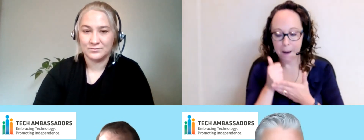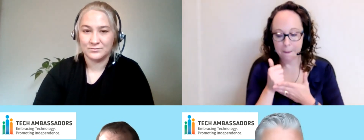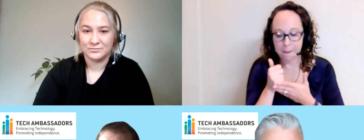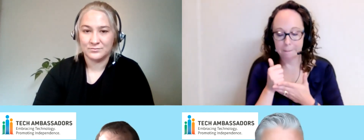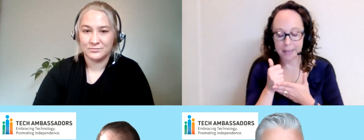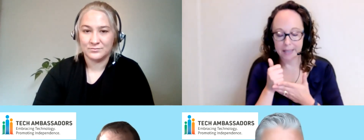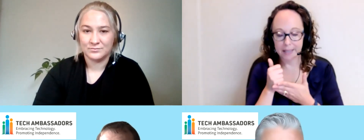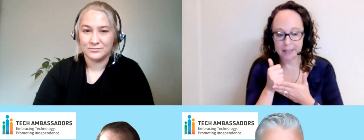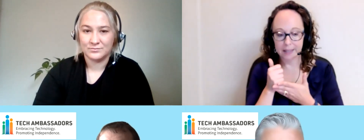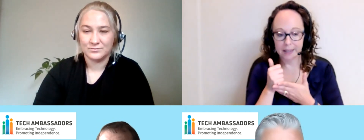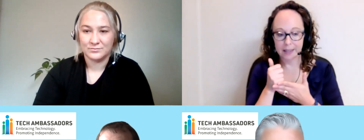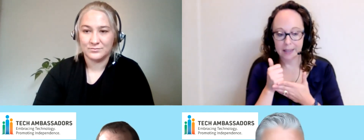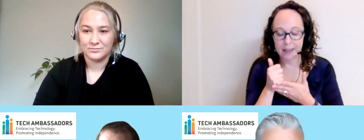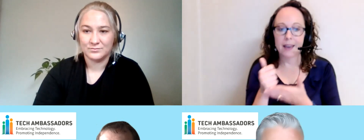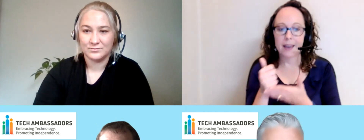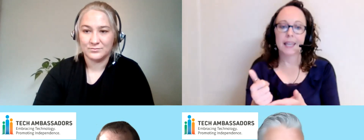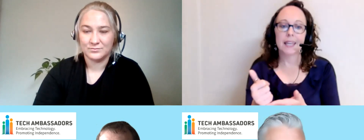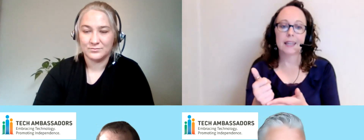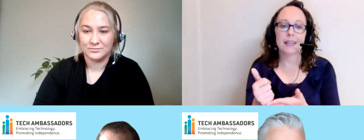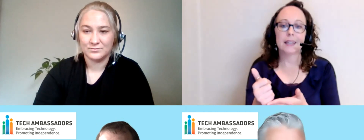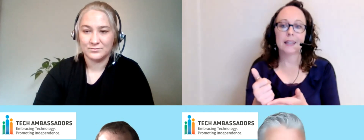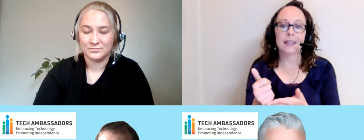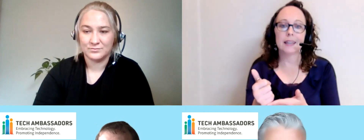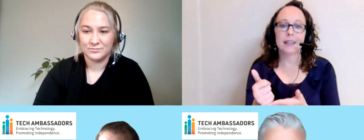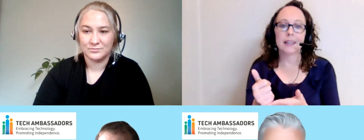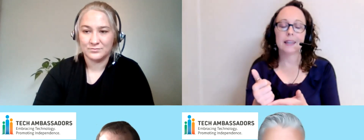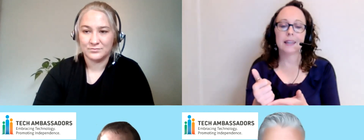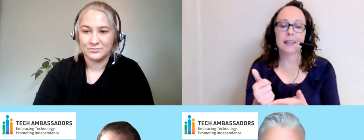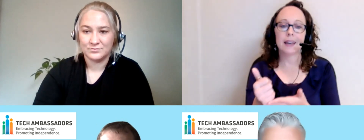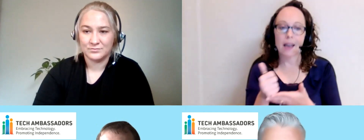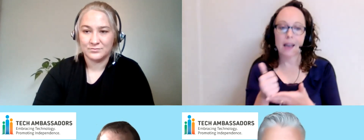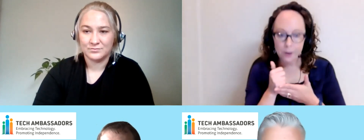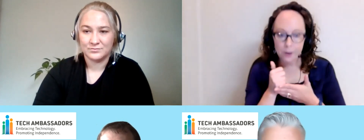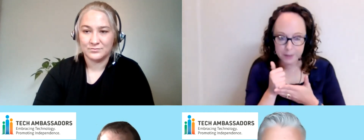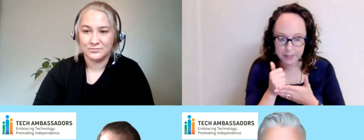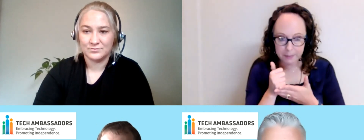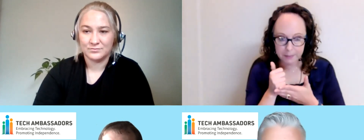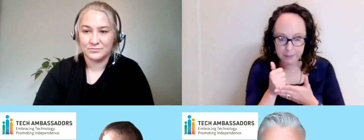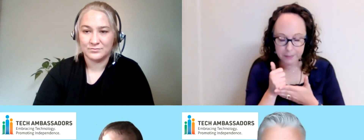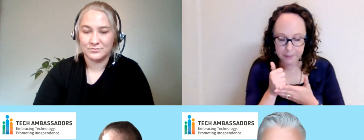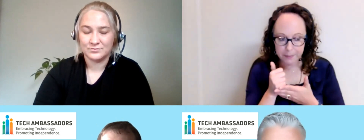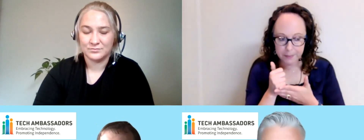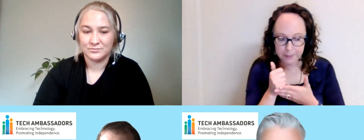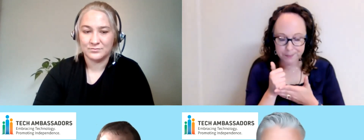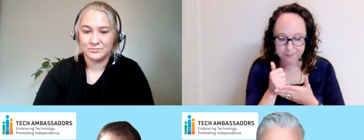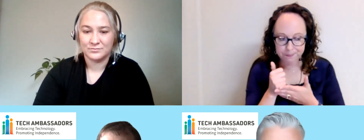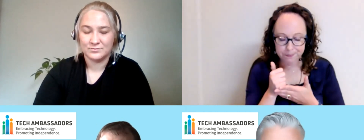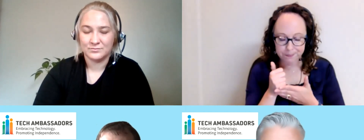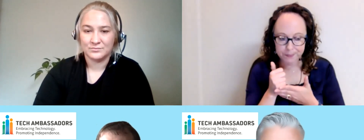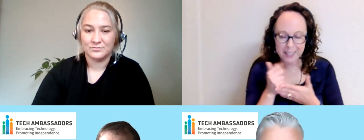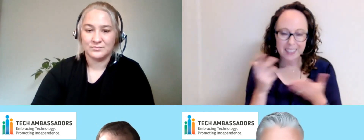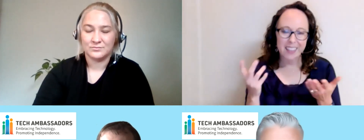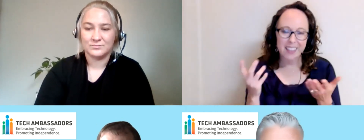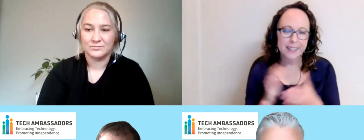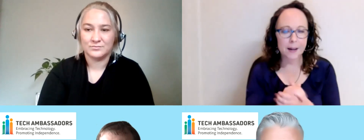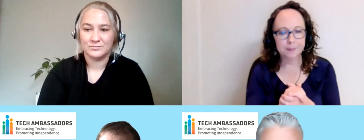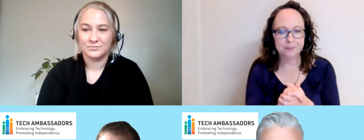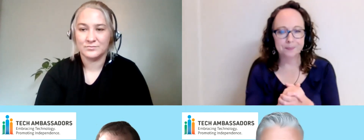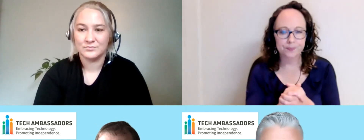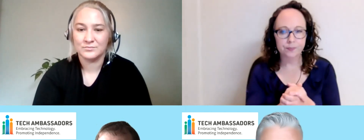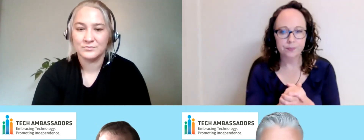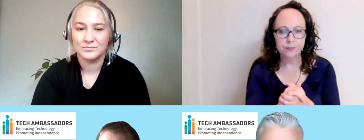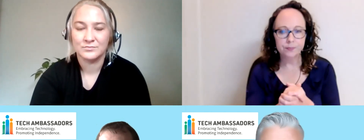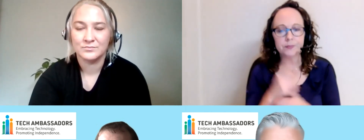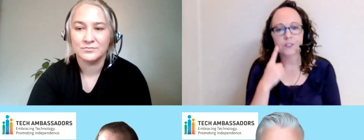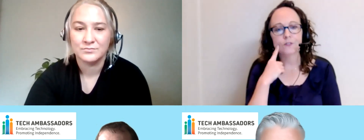it helps me with having to, or with, like, with